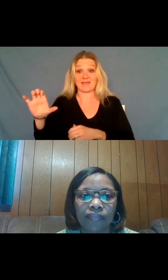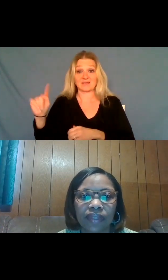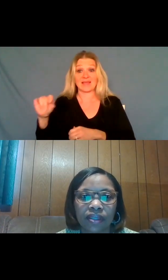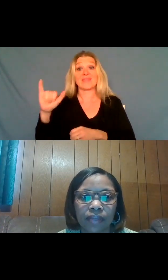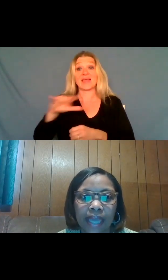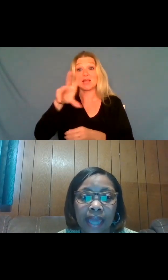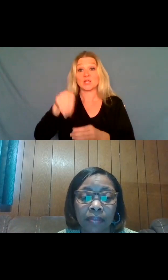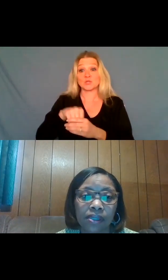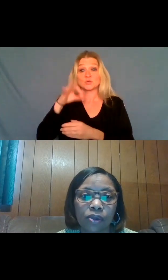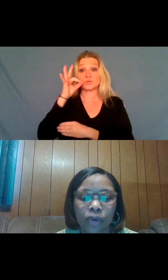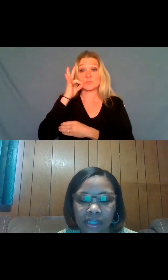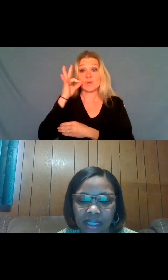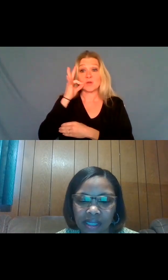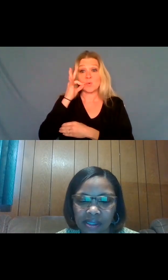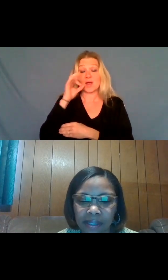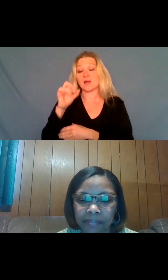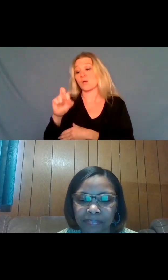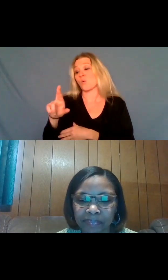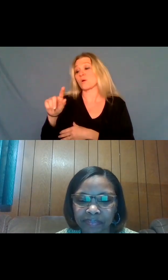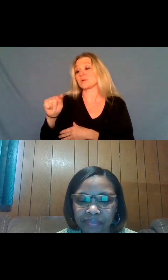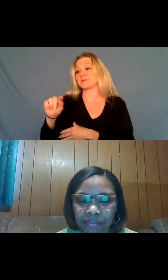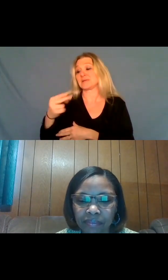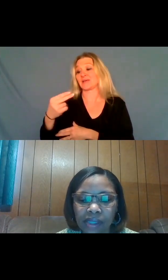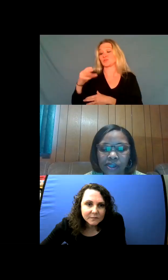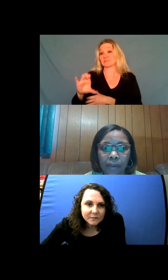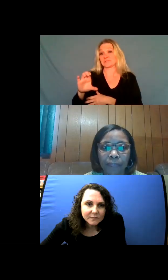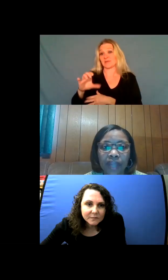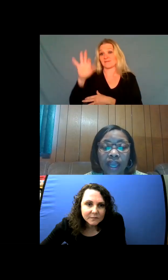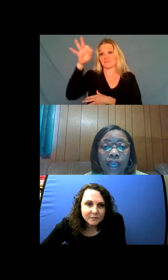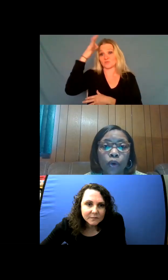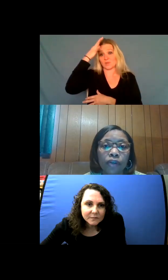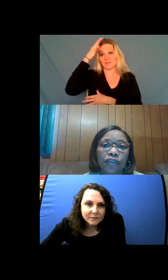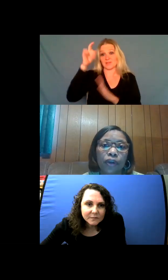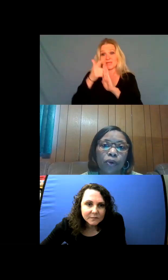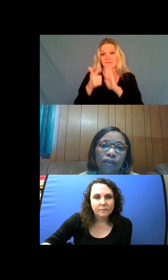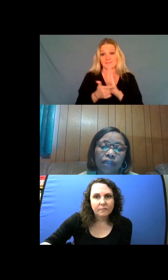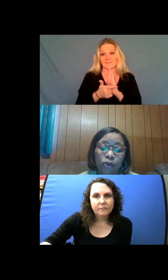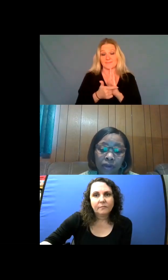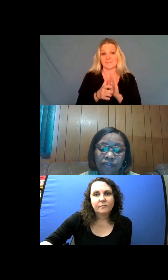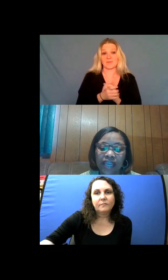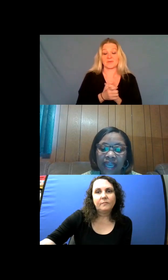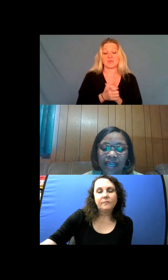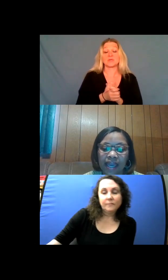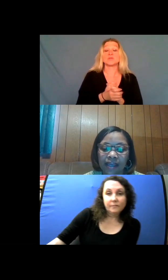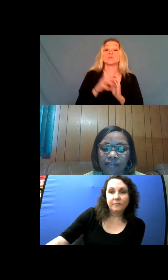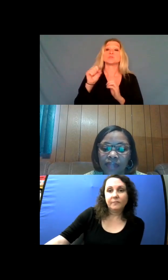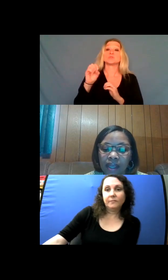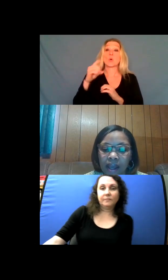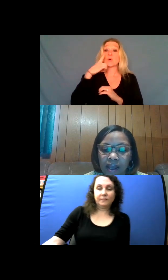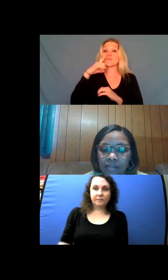includes cannabis or THC. So, in order for the